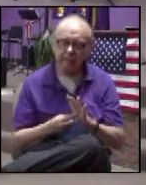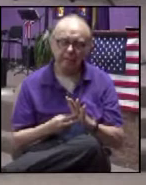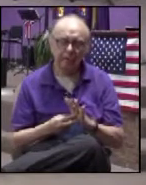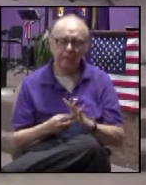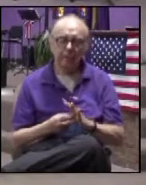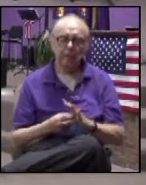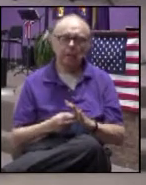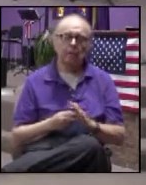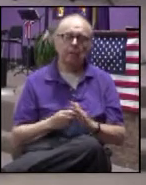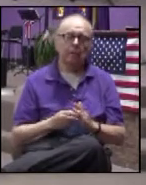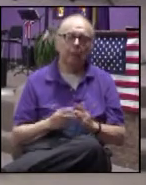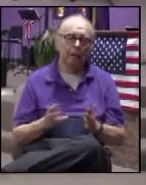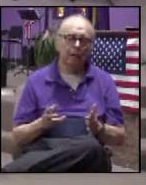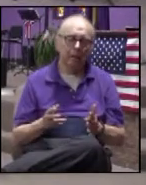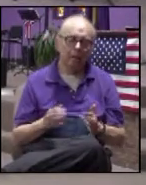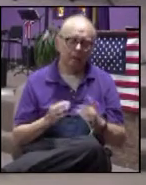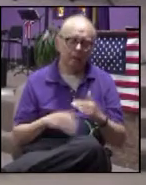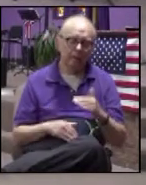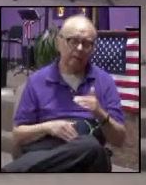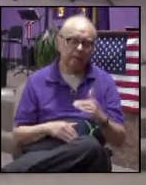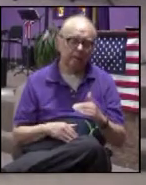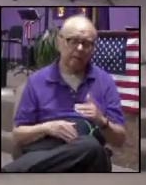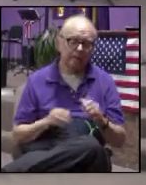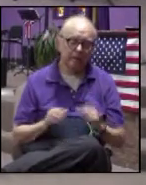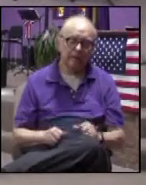It doesn't mean that you're the least capable.